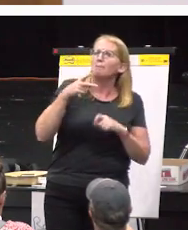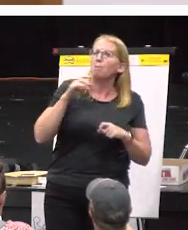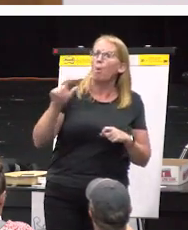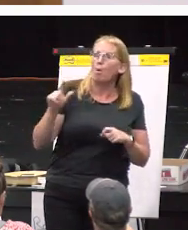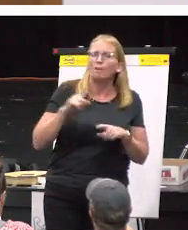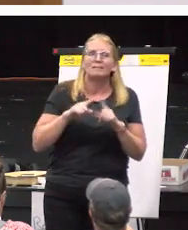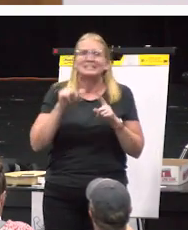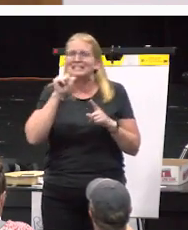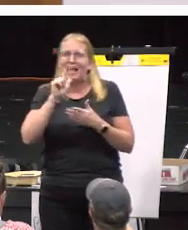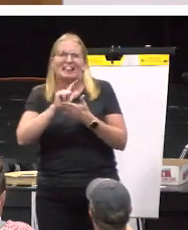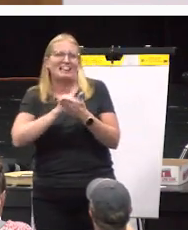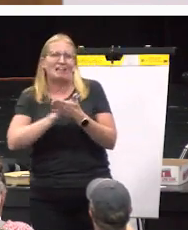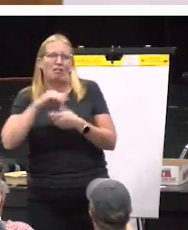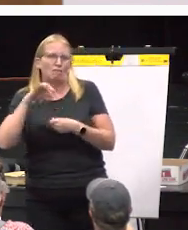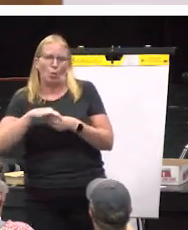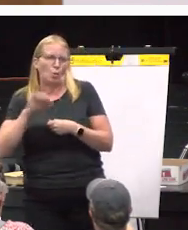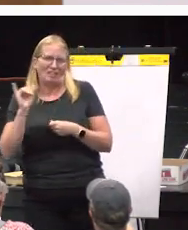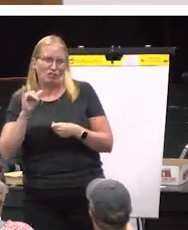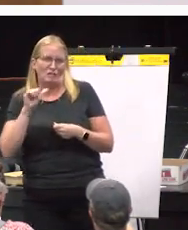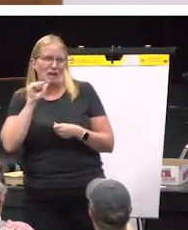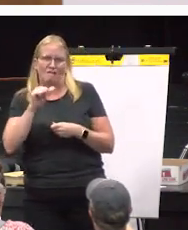okay? So with that said,